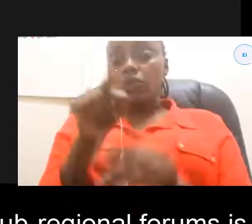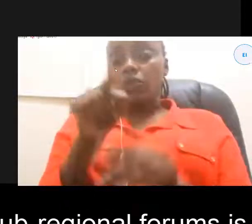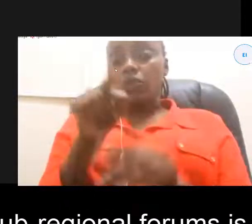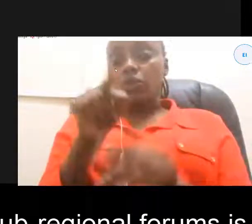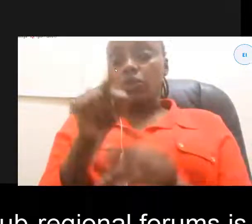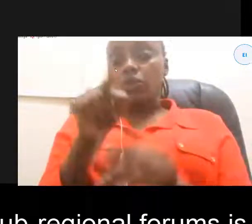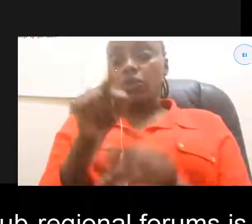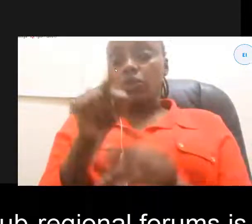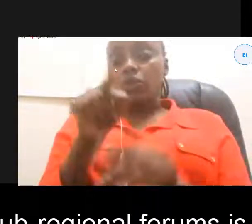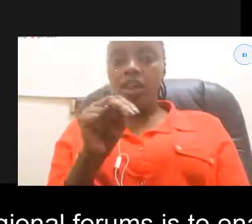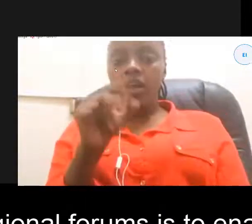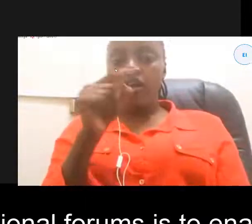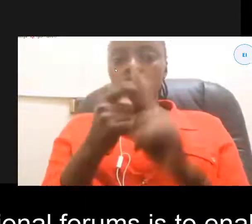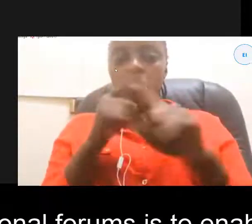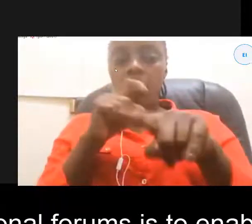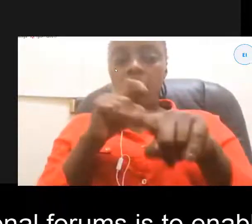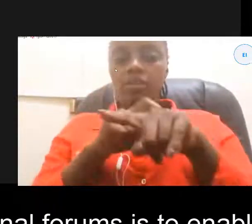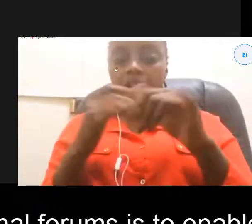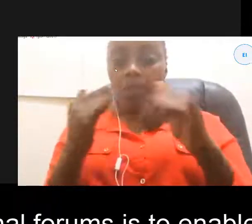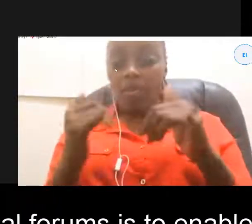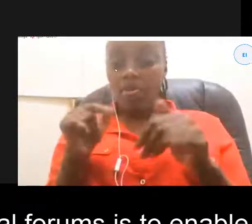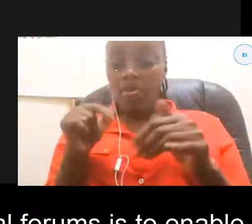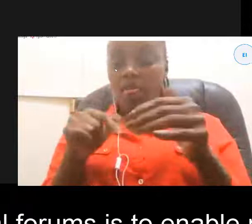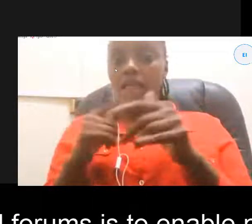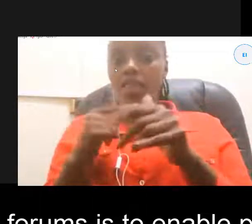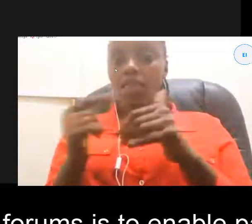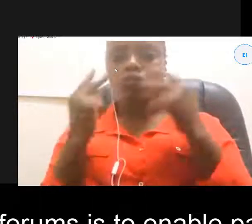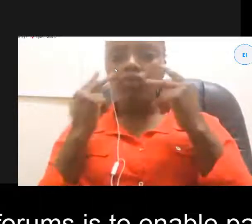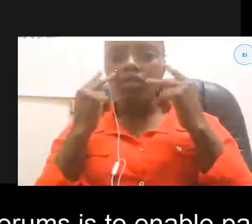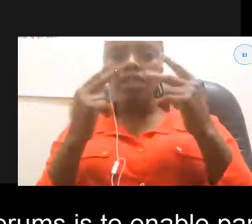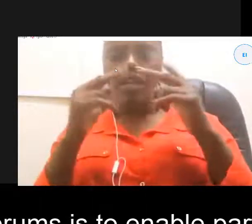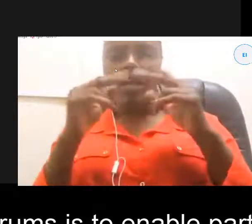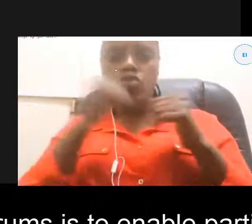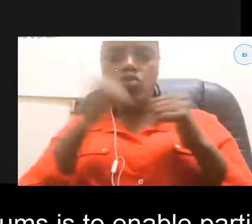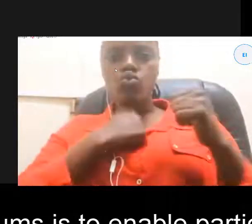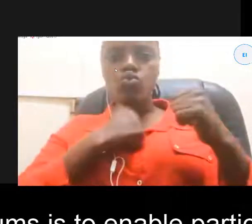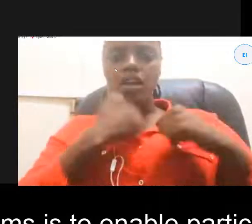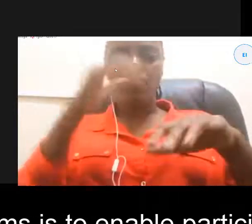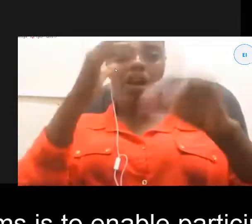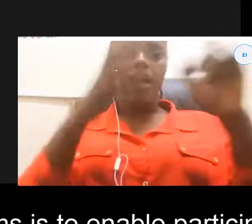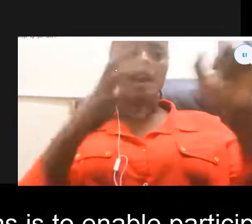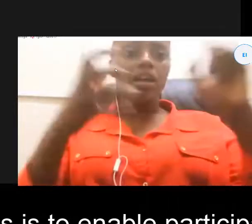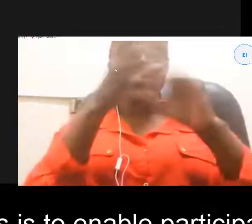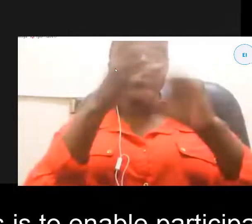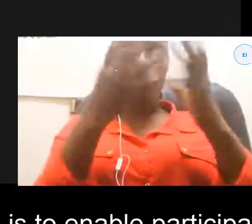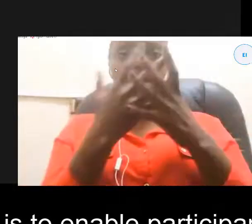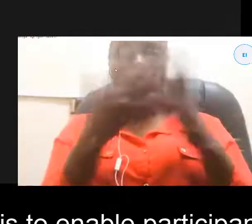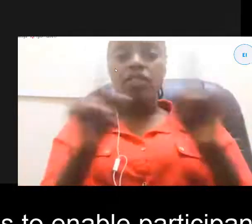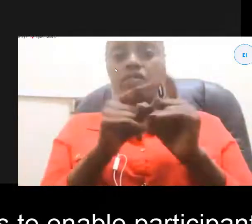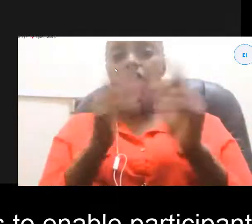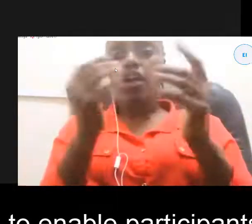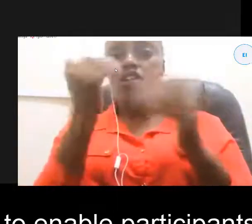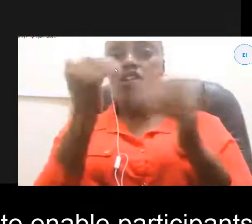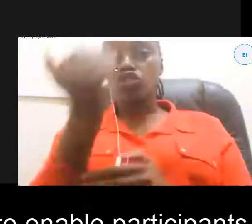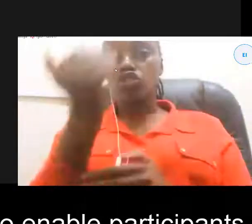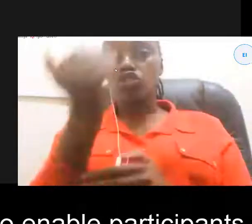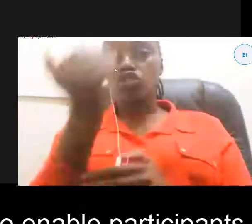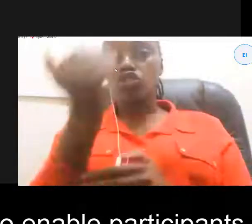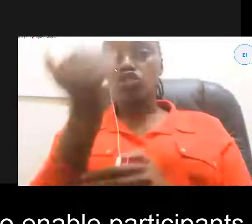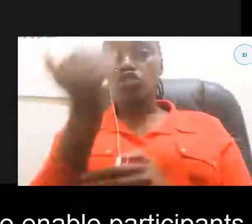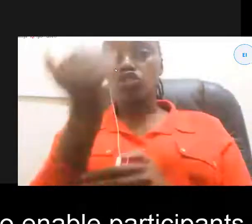From that time, we have seen that Rwanda have realized many things around the child promotion and